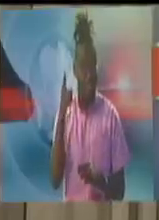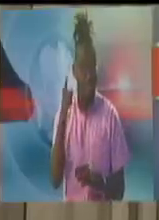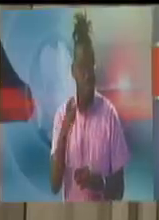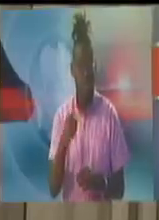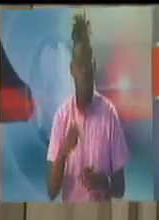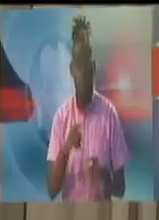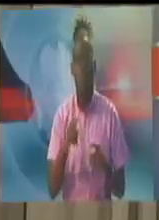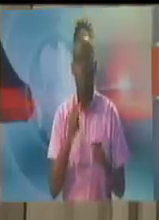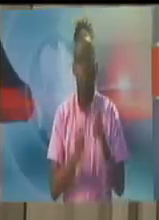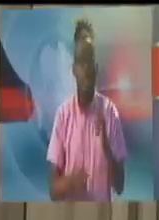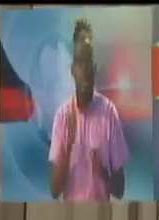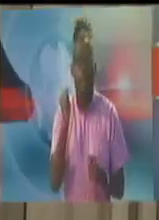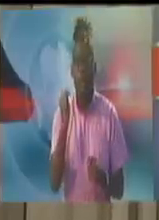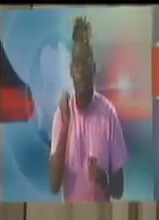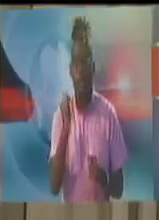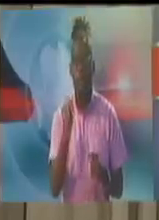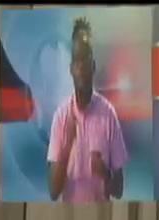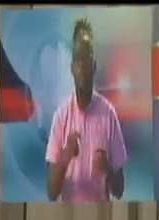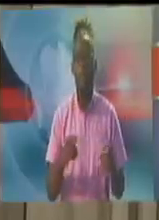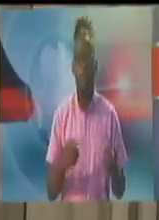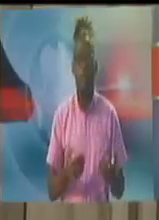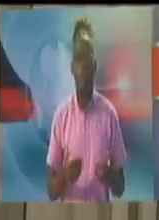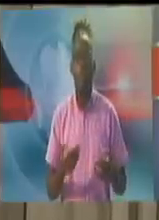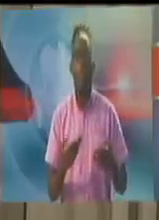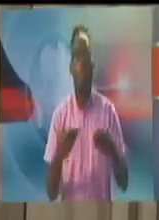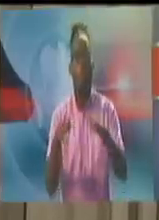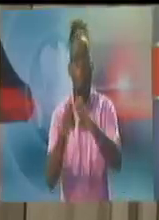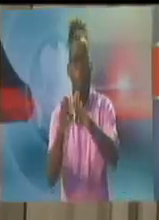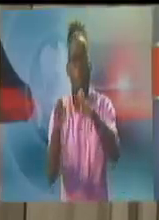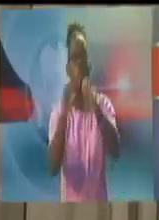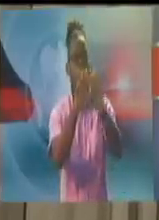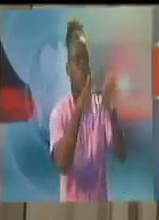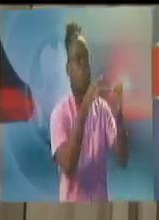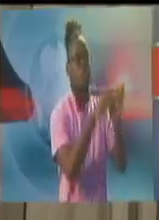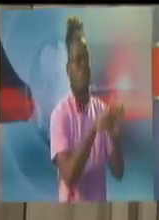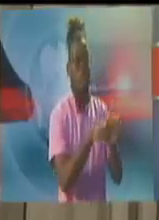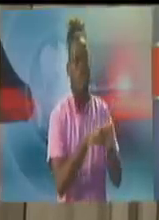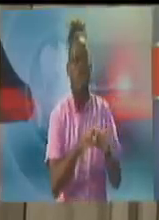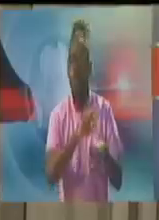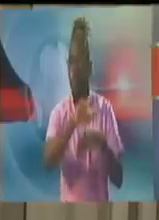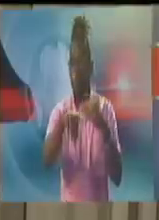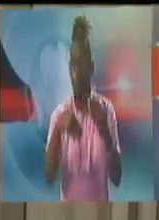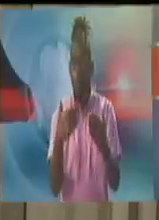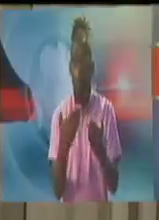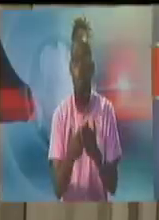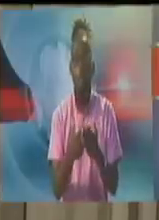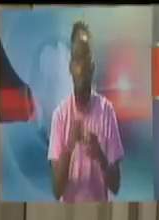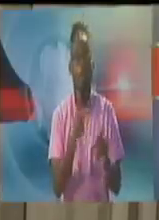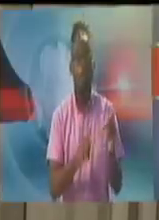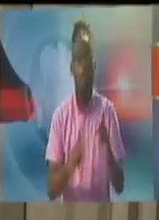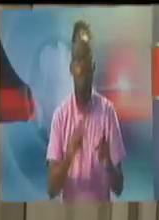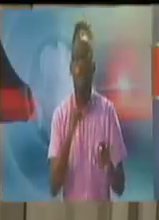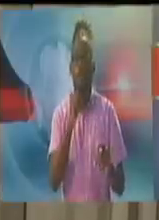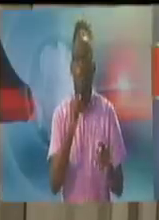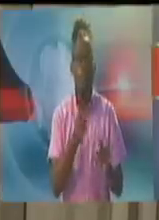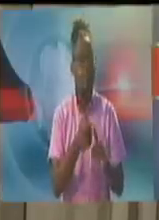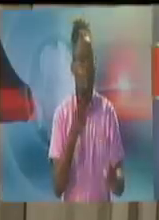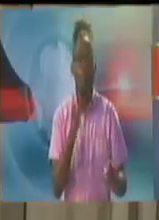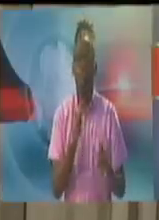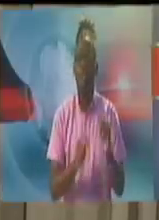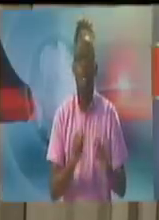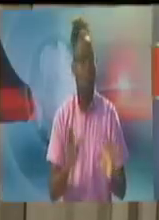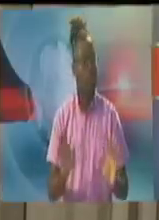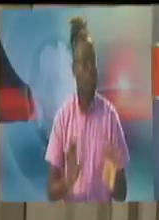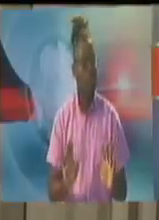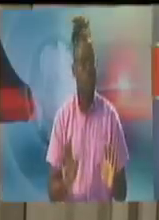would be closing its borders from midnight on March the 17th to all non-nationals. And on Saturday, the 21st of March,